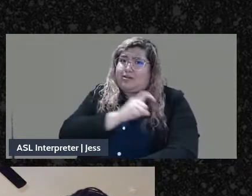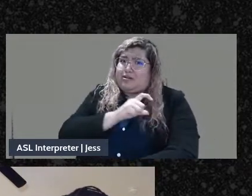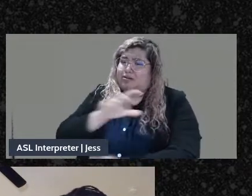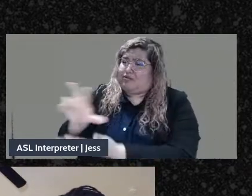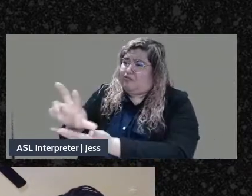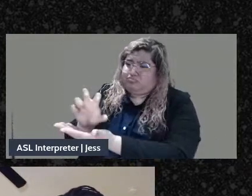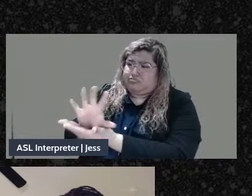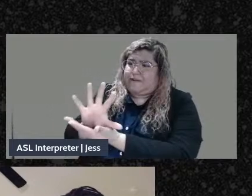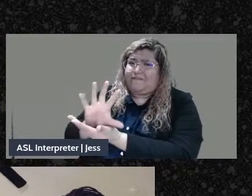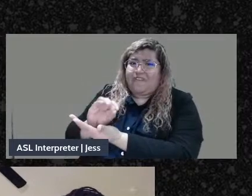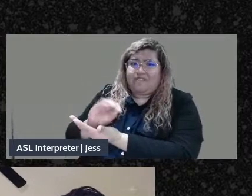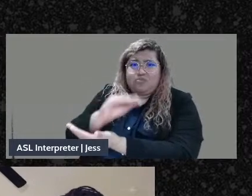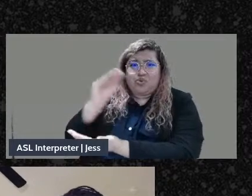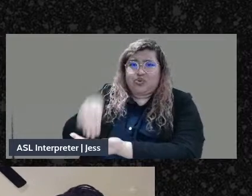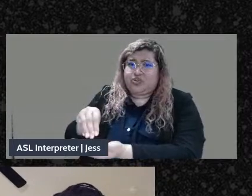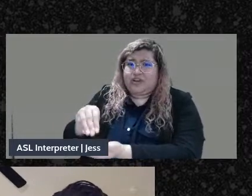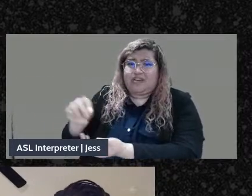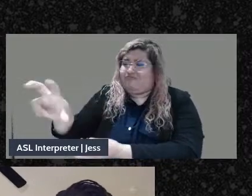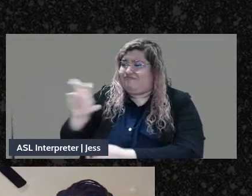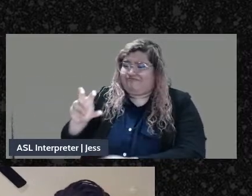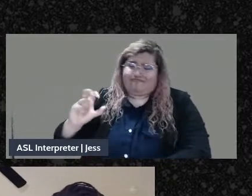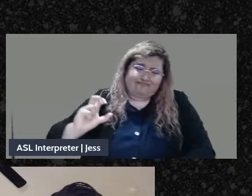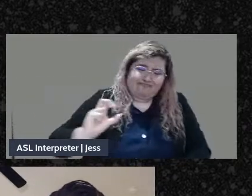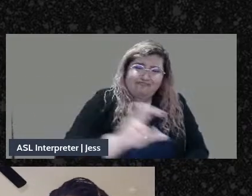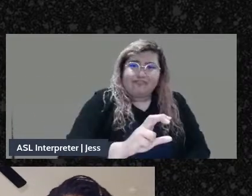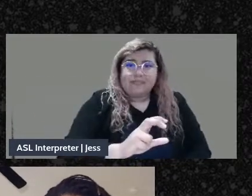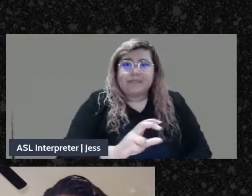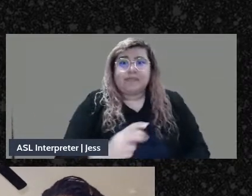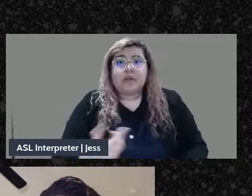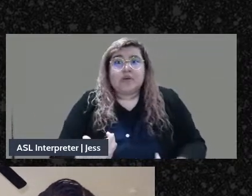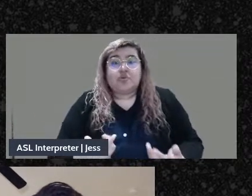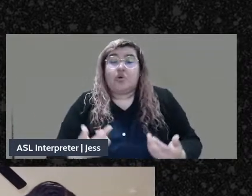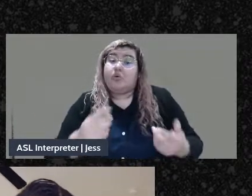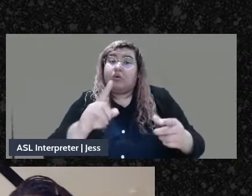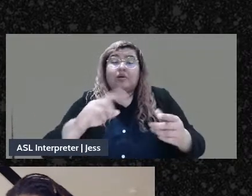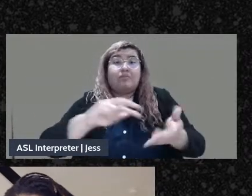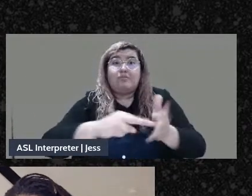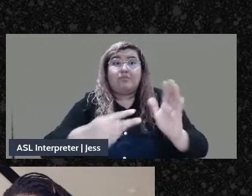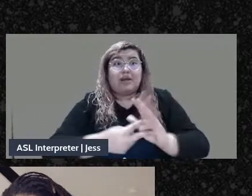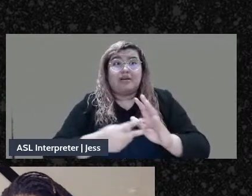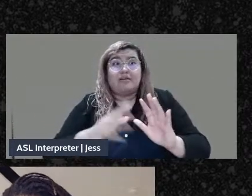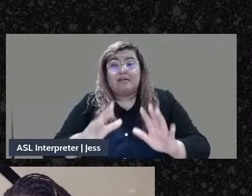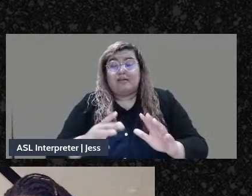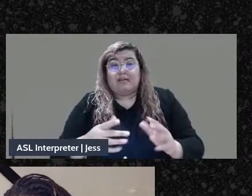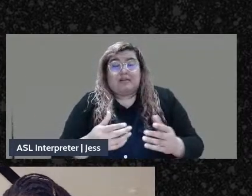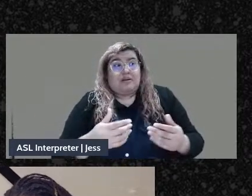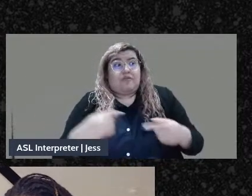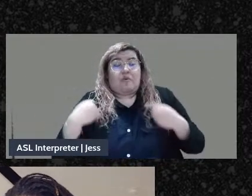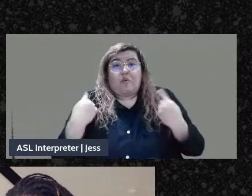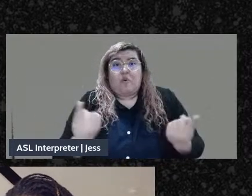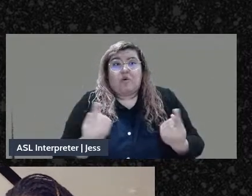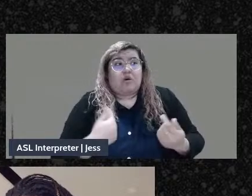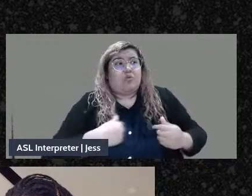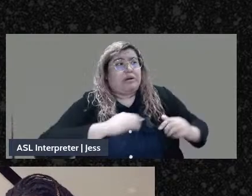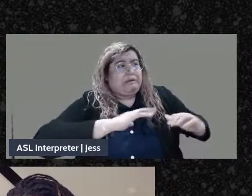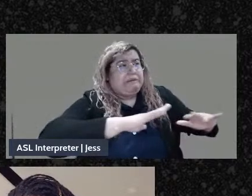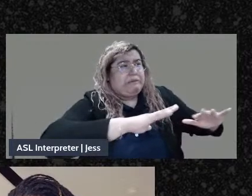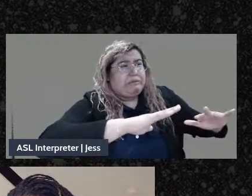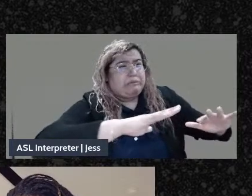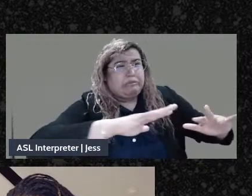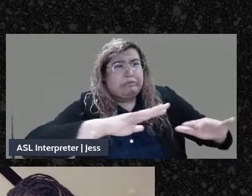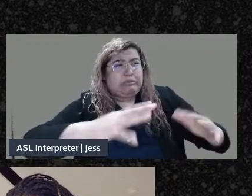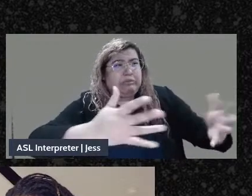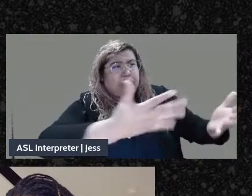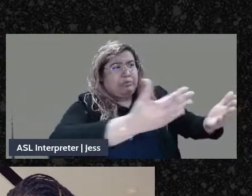public, signed on, right? And so that made it very difficult for city leaders to ignore us, because they couldn't say, well, look at these